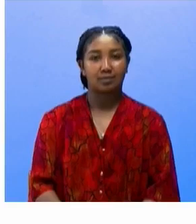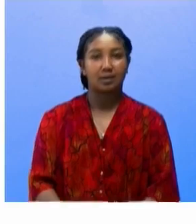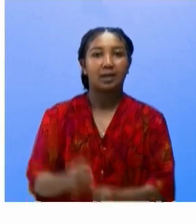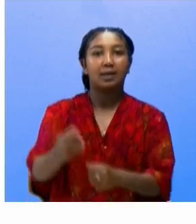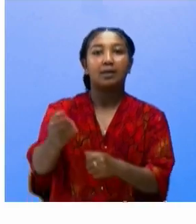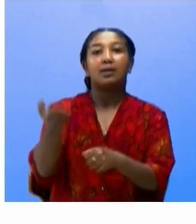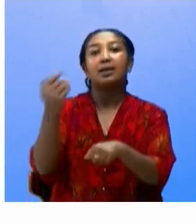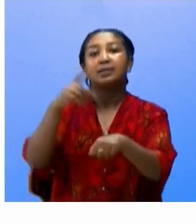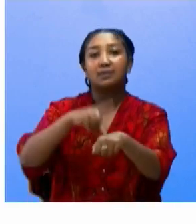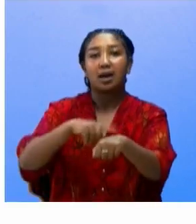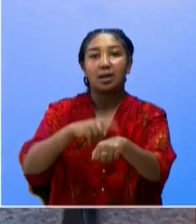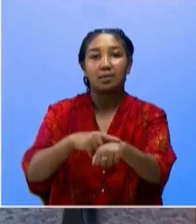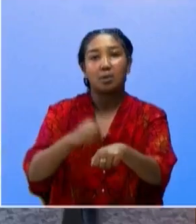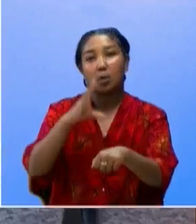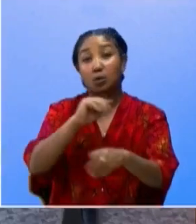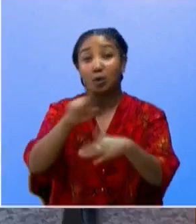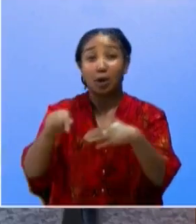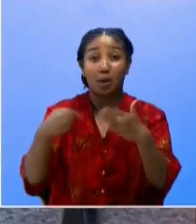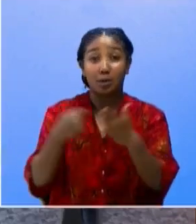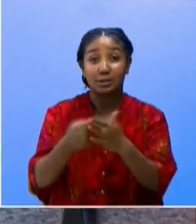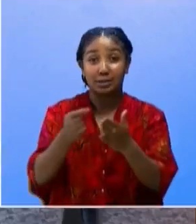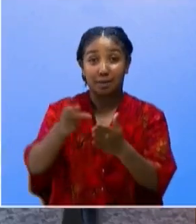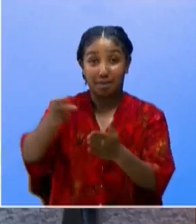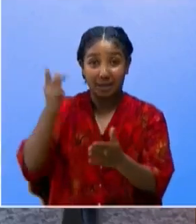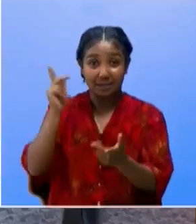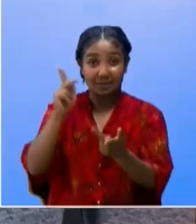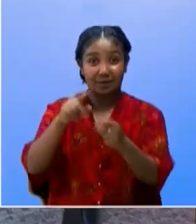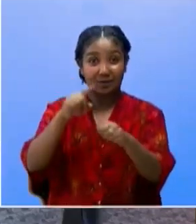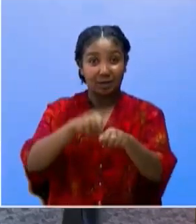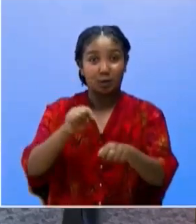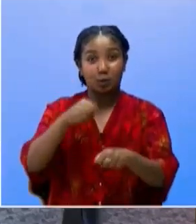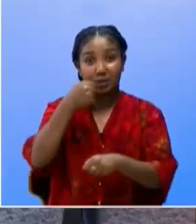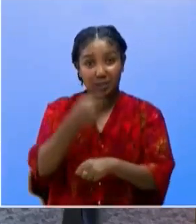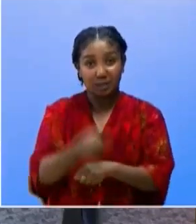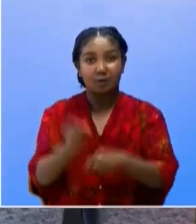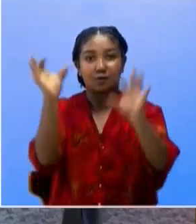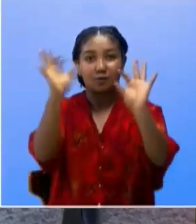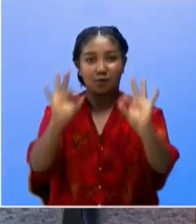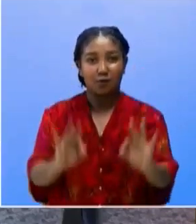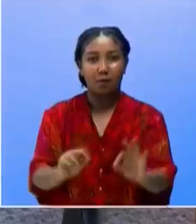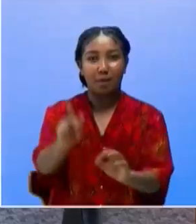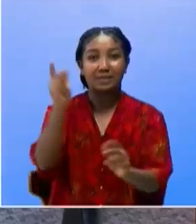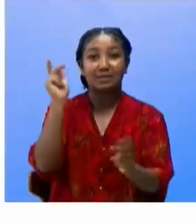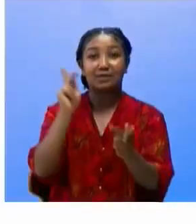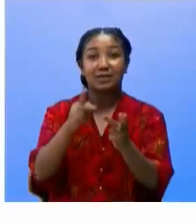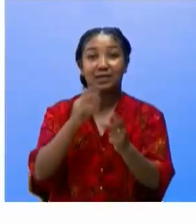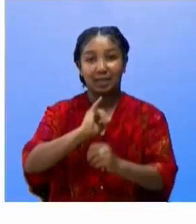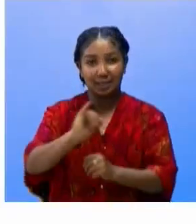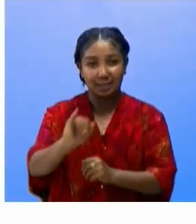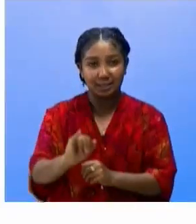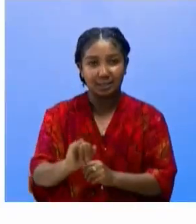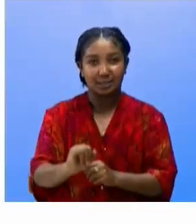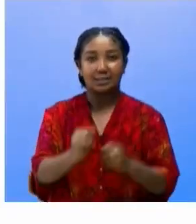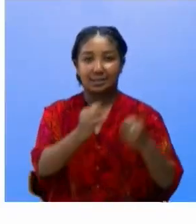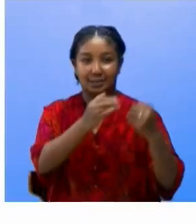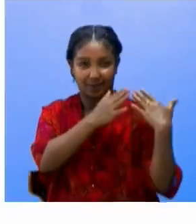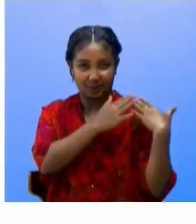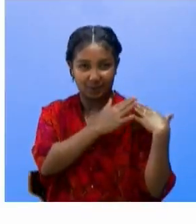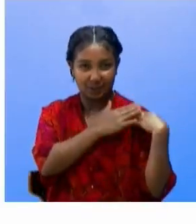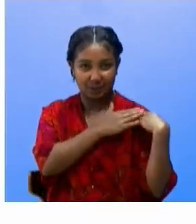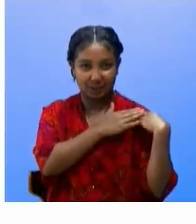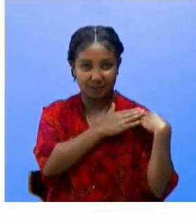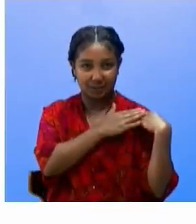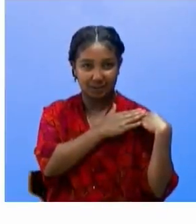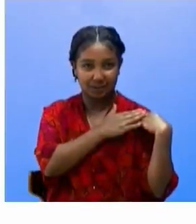Last time, when we talk about this past perfect tense, we said that the form of past perfect is what? Subject,